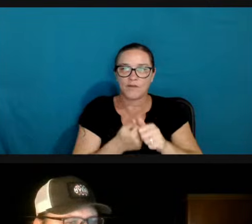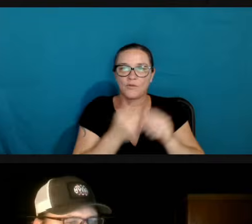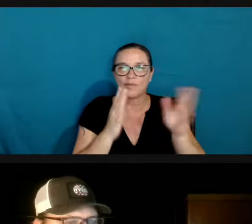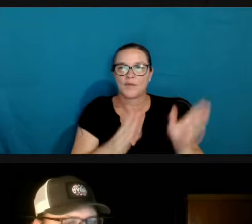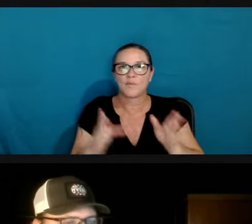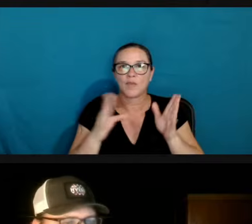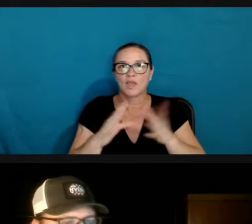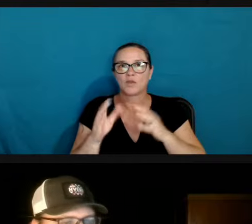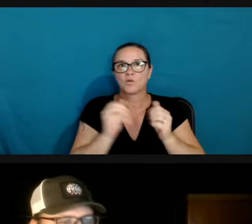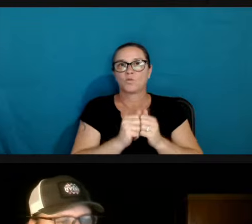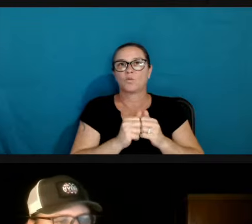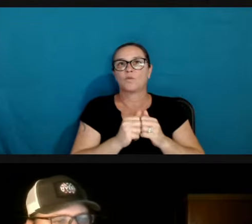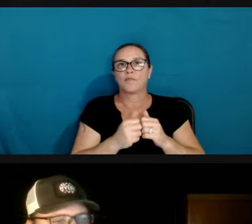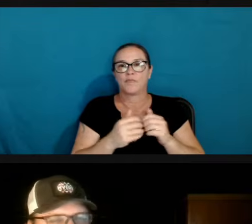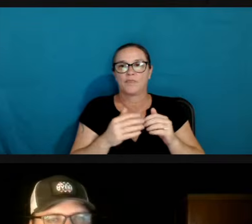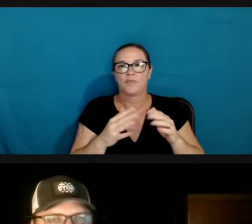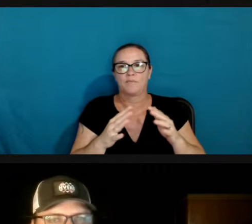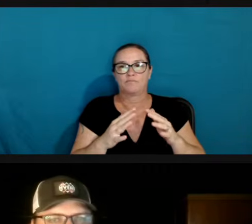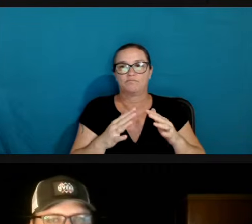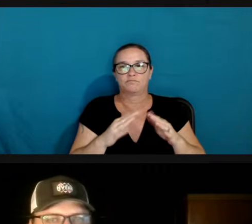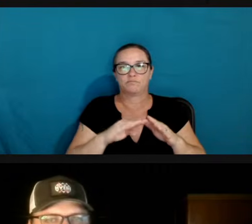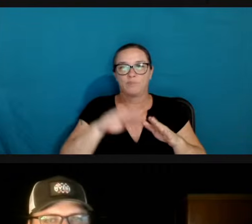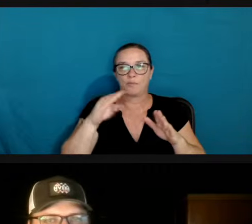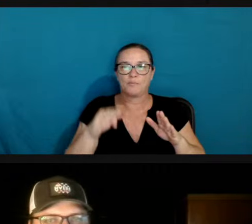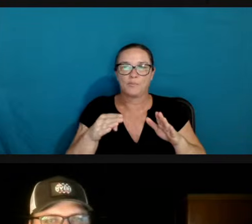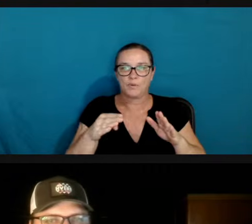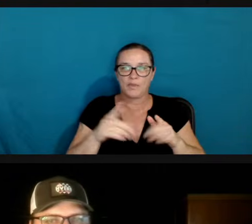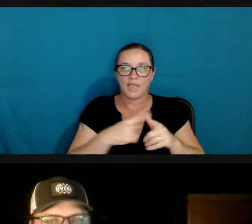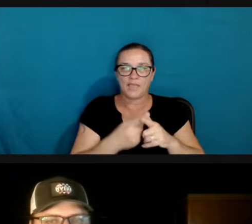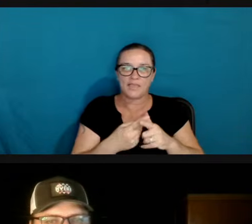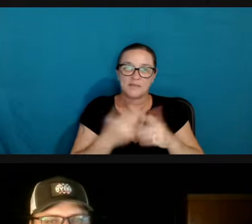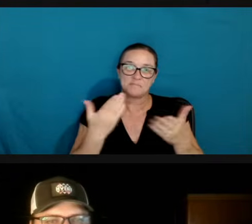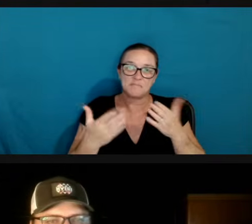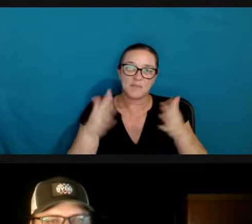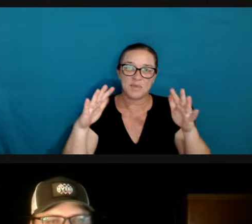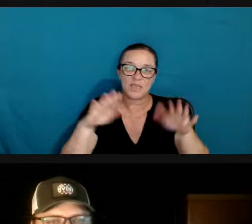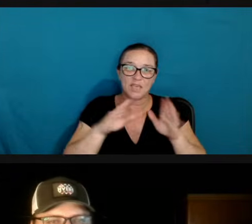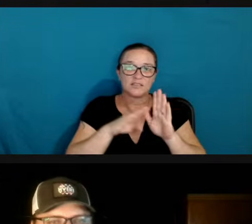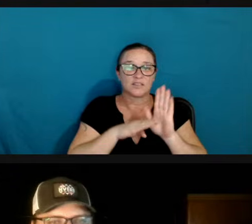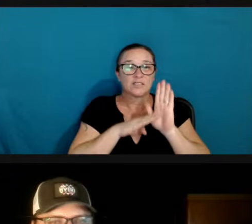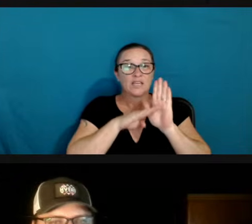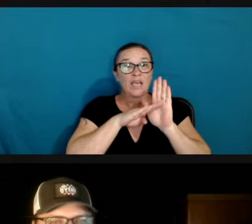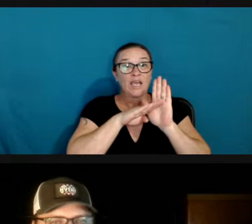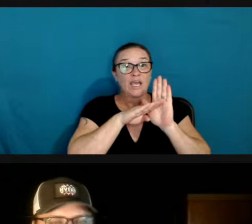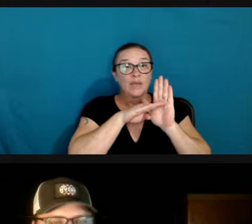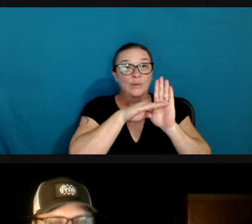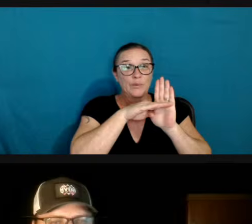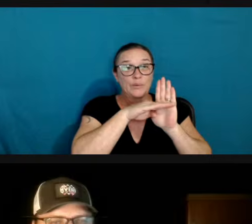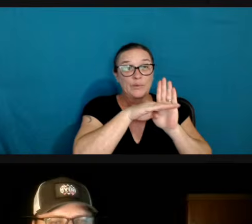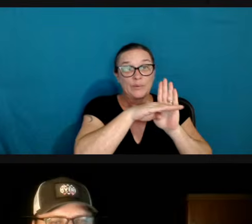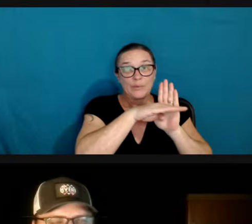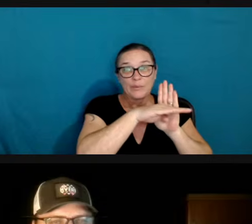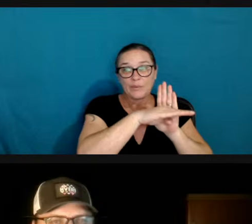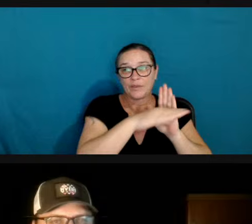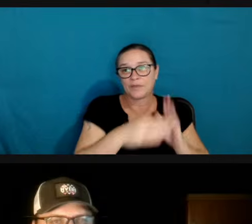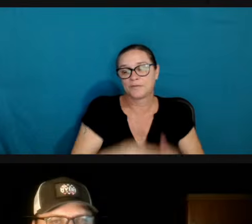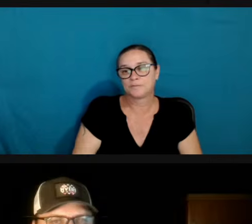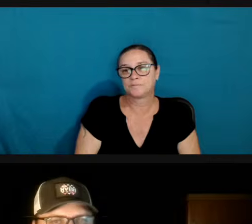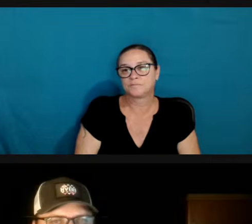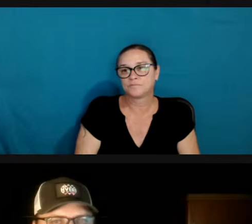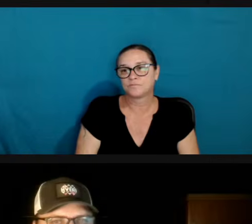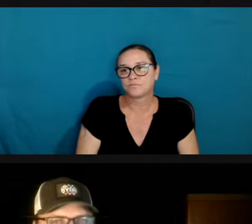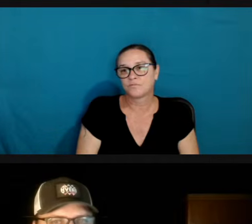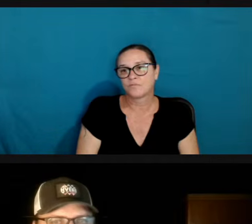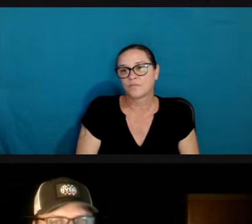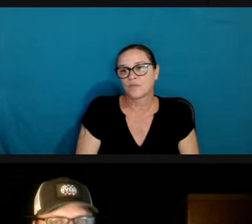right there. And then maybe it's slowing down a little bit further, right? So if you were to draw what effect the rain might have and try to draw it upside